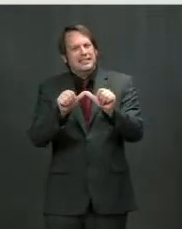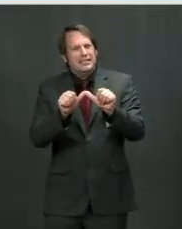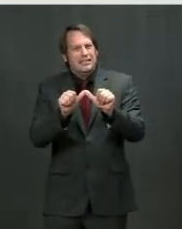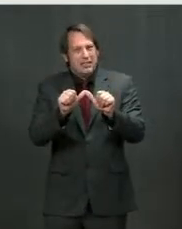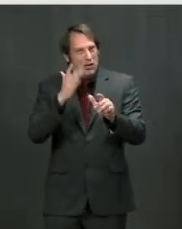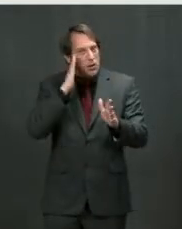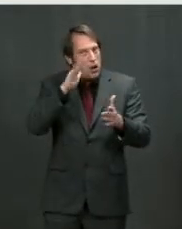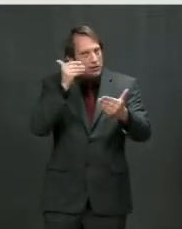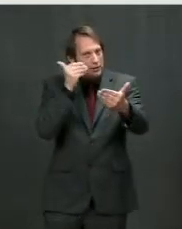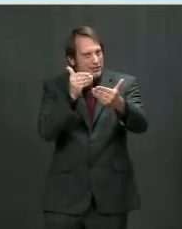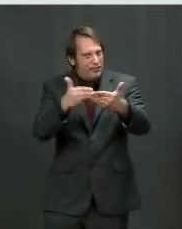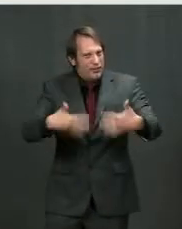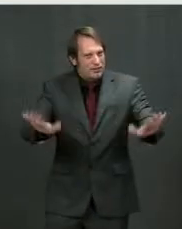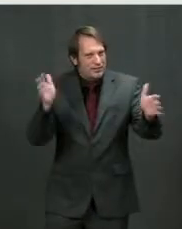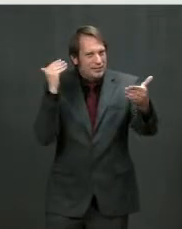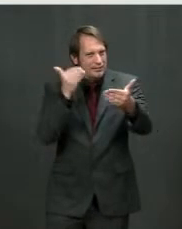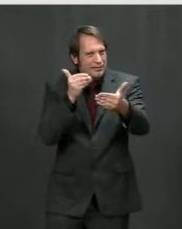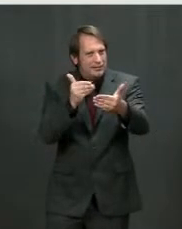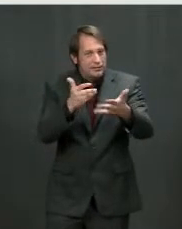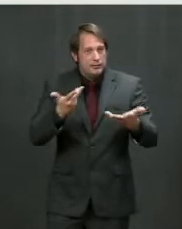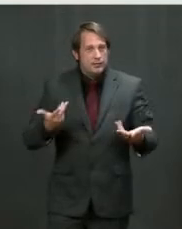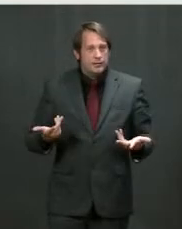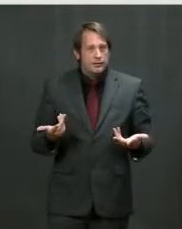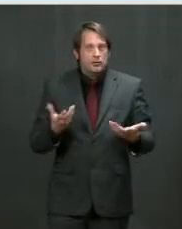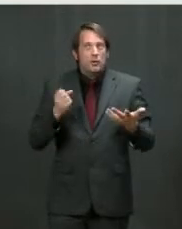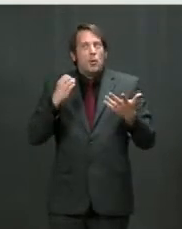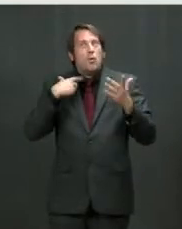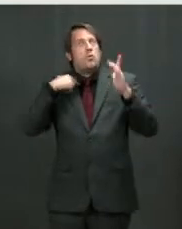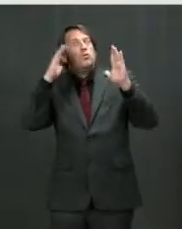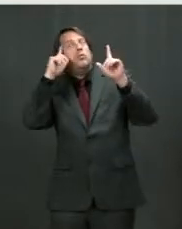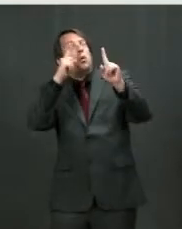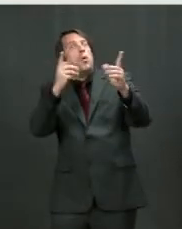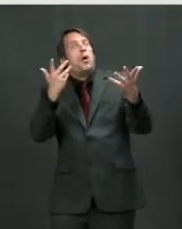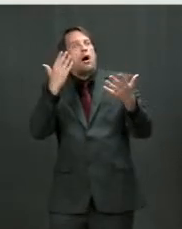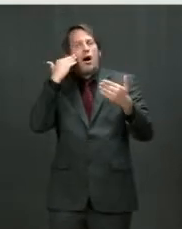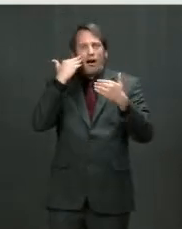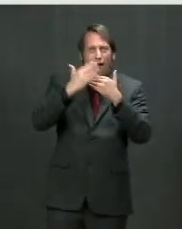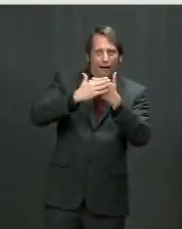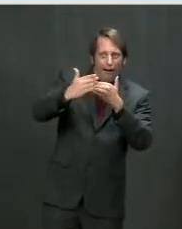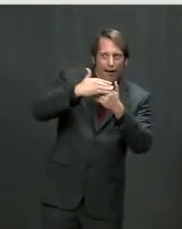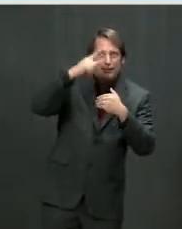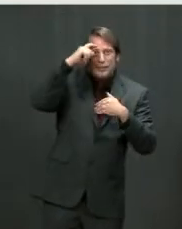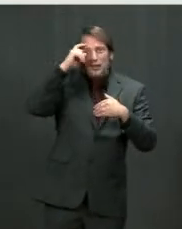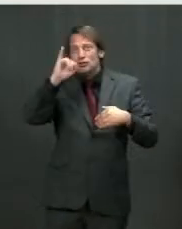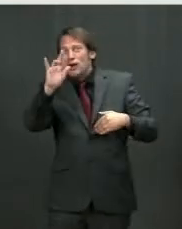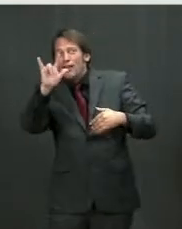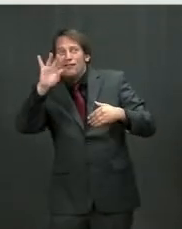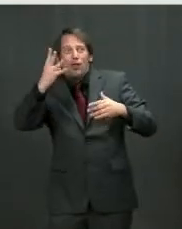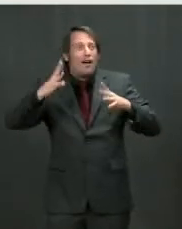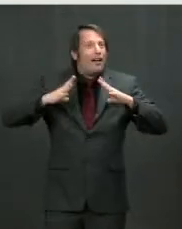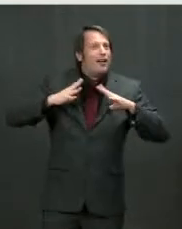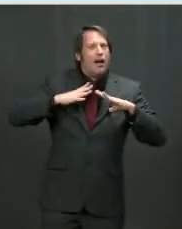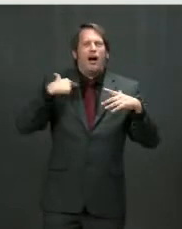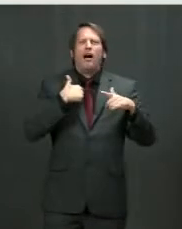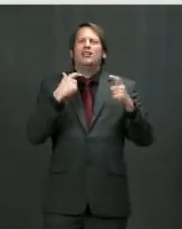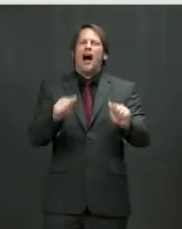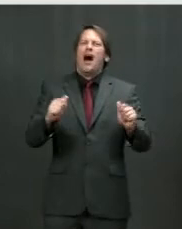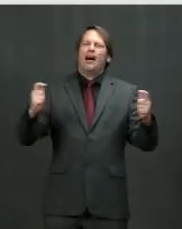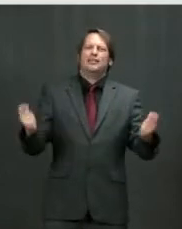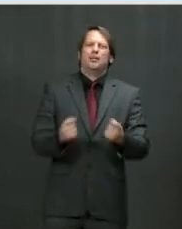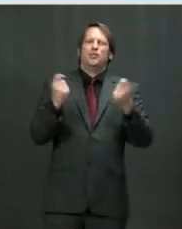reach. But that's nearly 3 months away. And as the President said, the real question